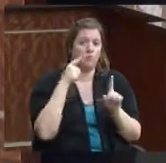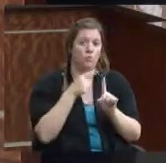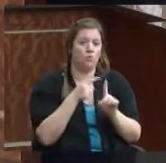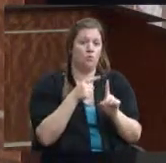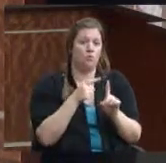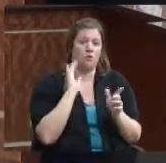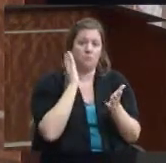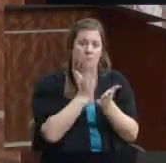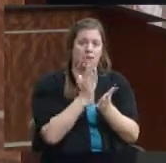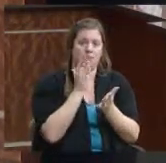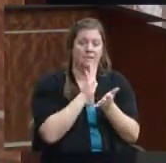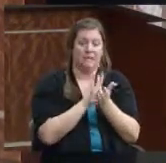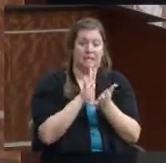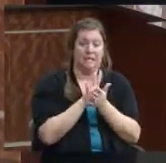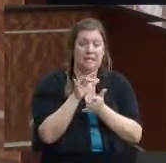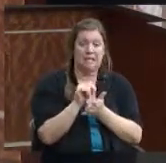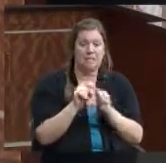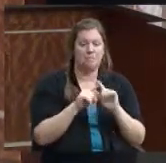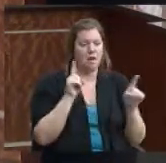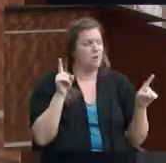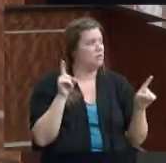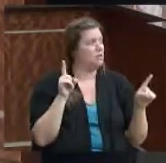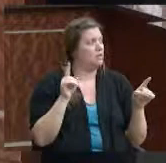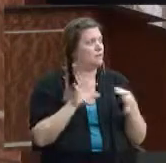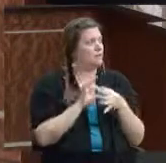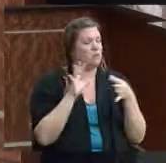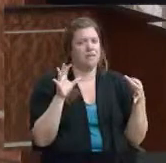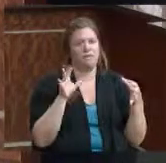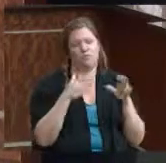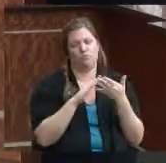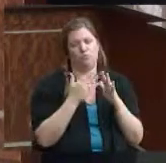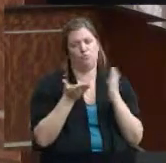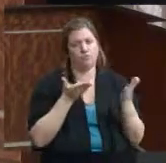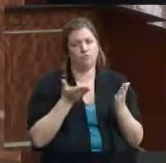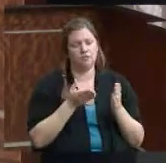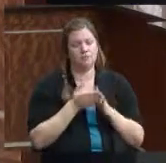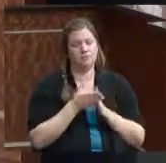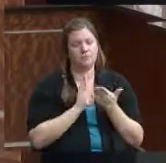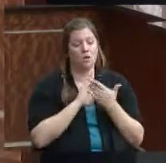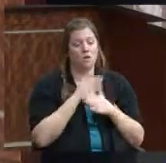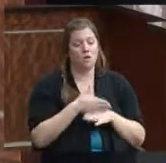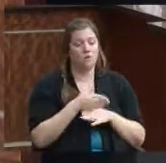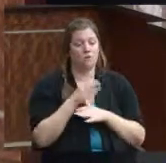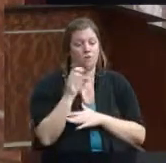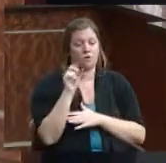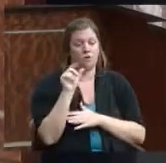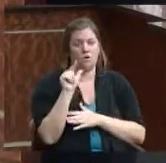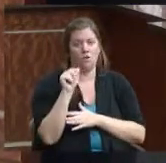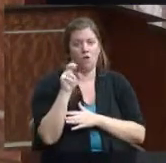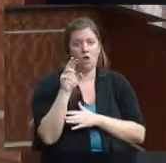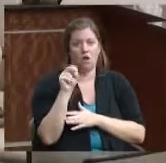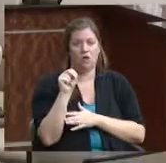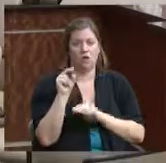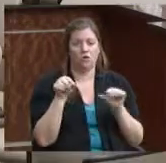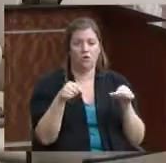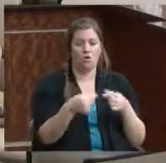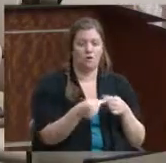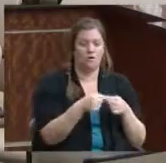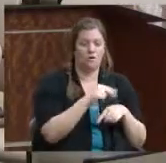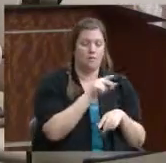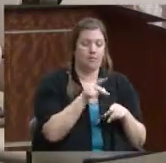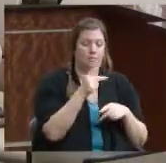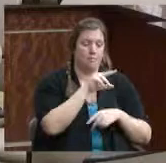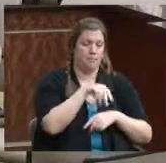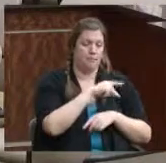got it stopped, and it's cleaned up, but they were released on community service. Over at Laurel Gardens, I want you to know, once again, the police